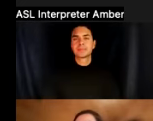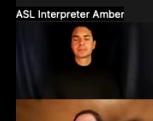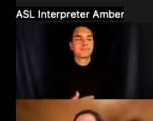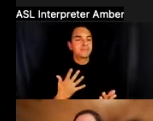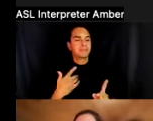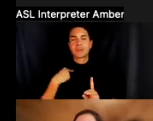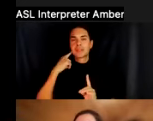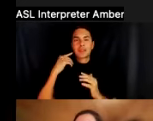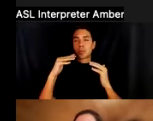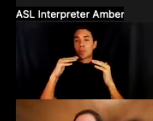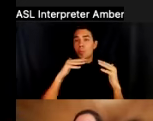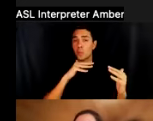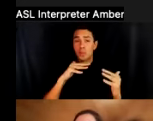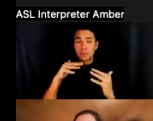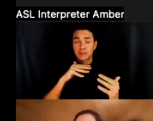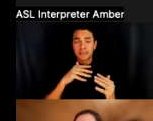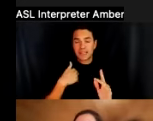that we've seen